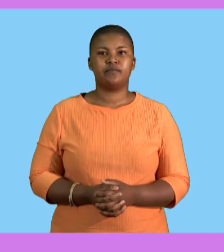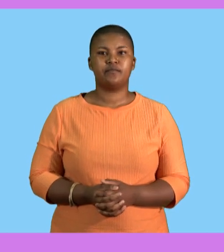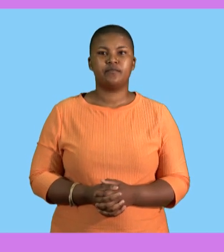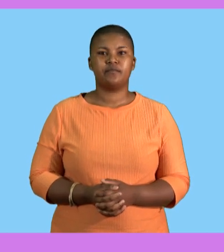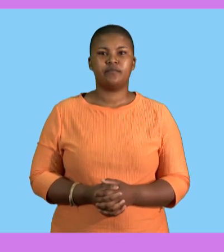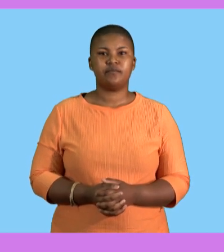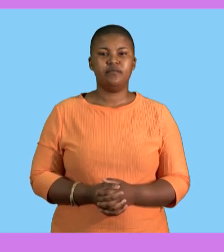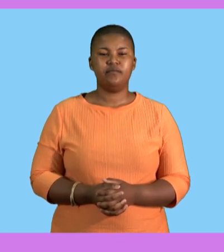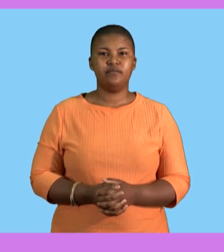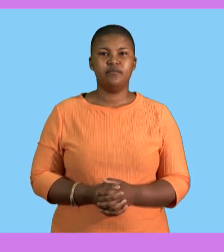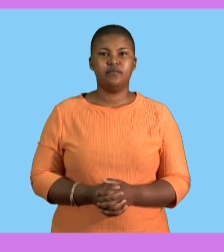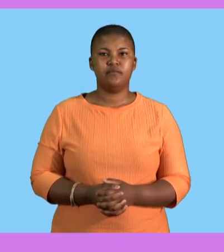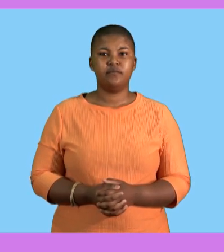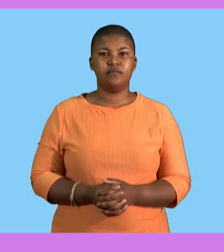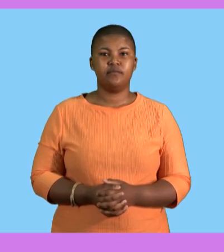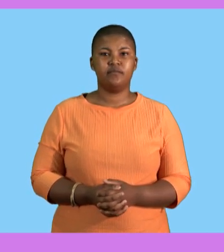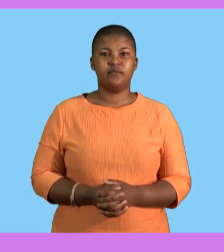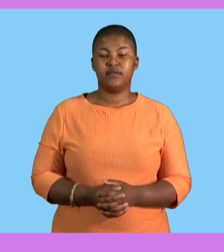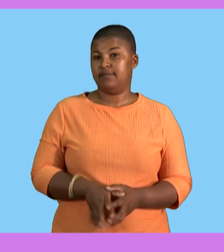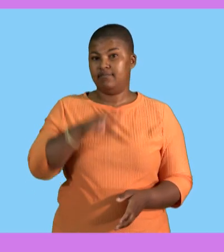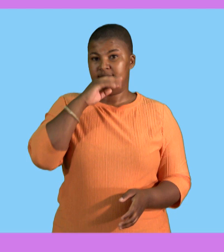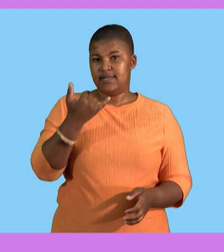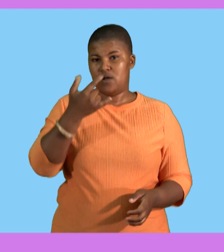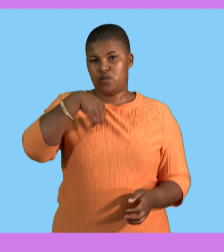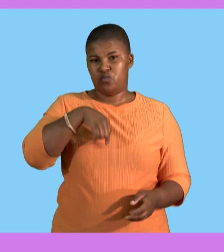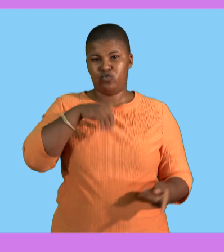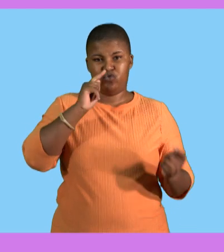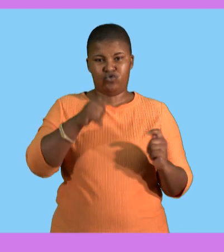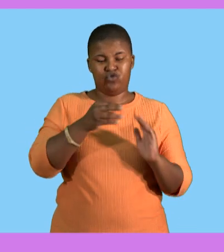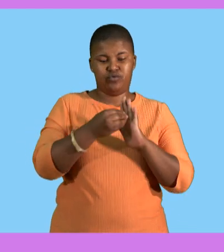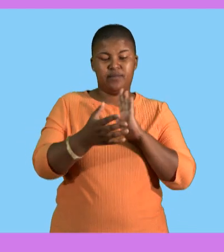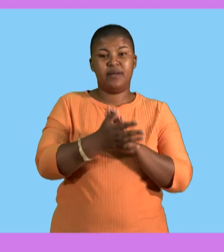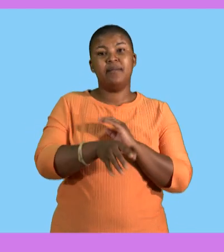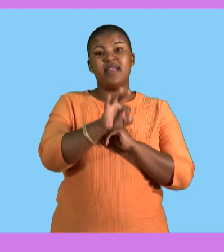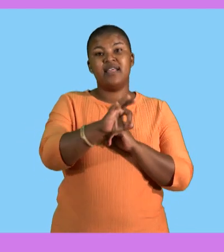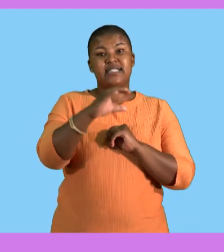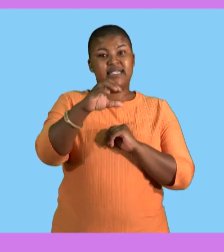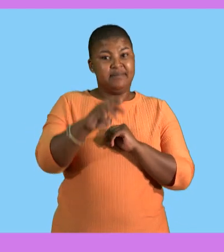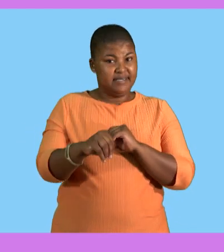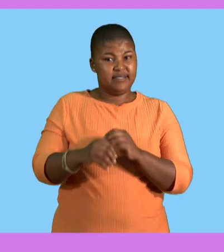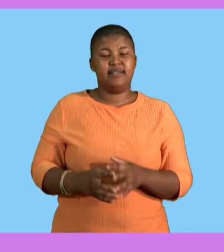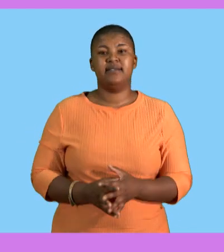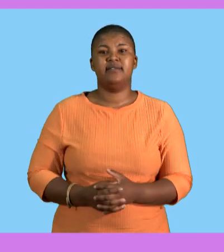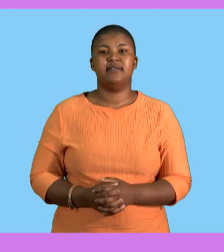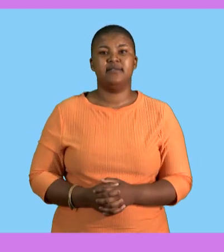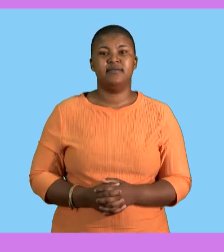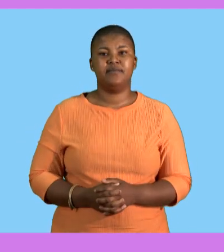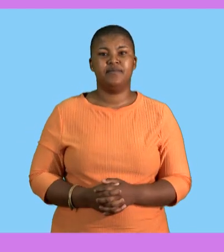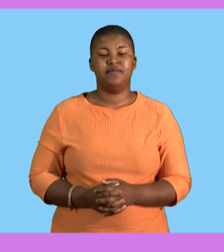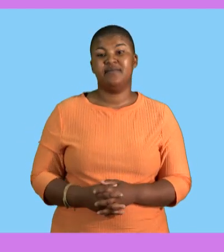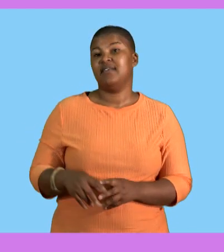And now we substitute what we've got. 3 centimeters is to